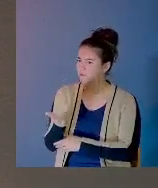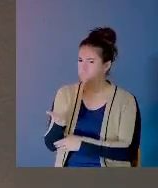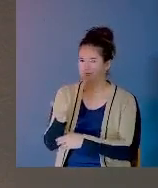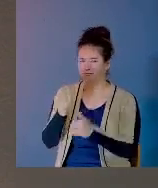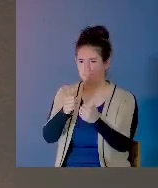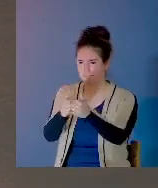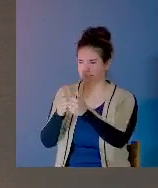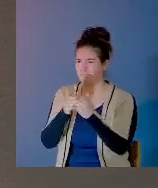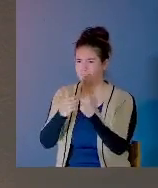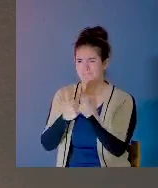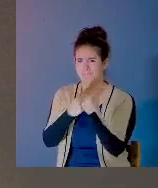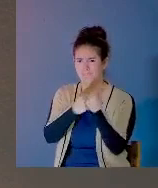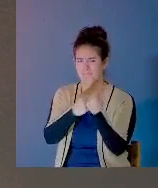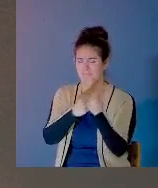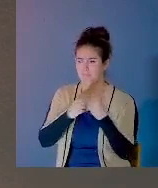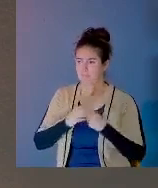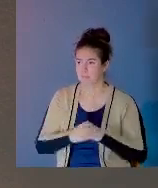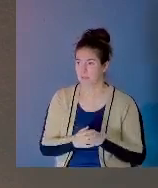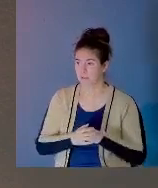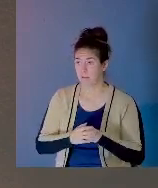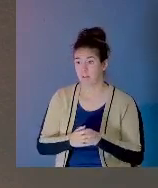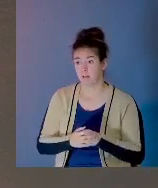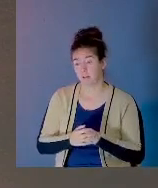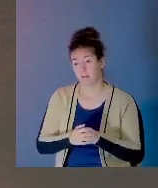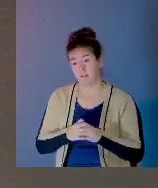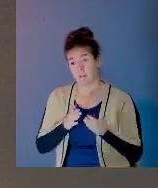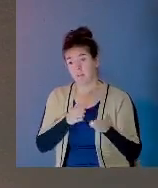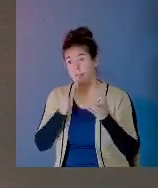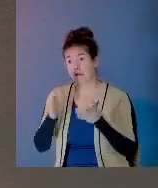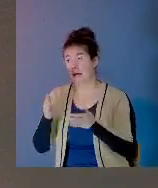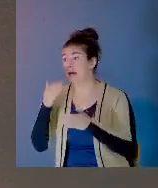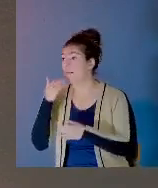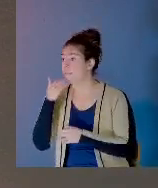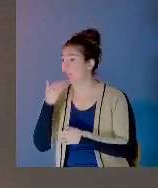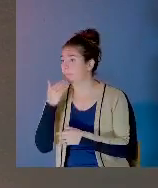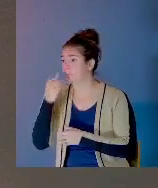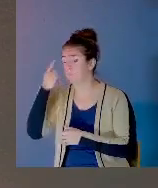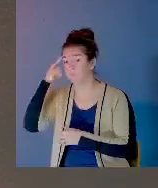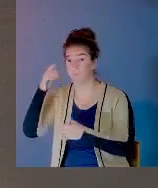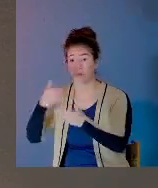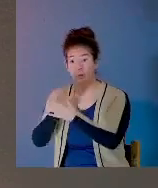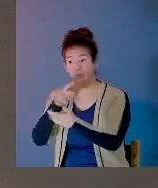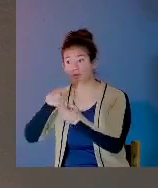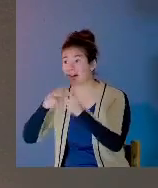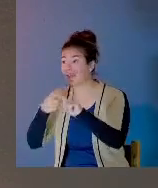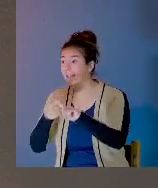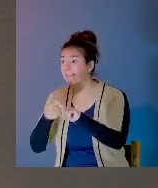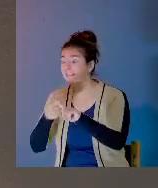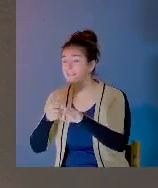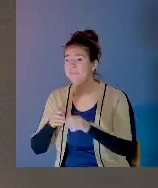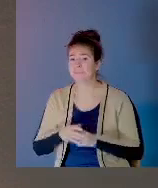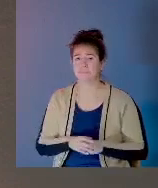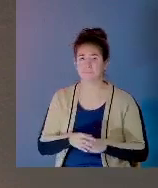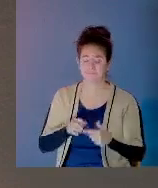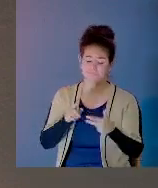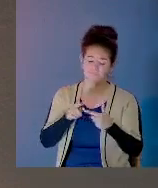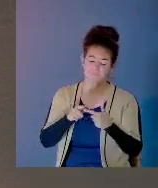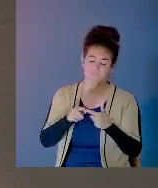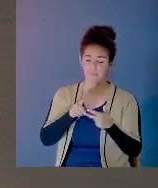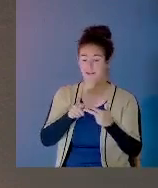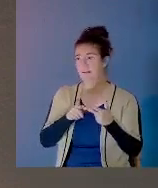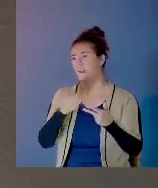for how you've come beside us. Thank you very much. For my pastors, Mike and Larry and